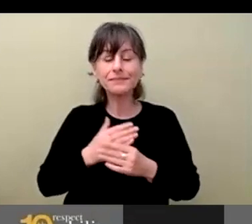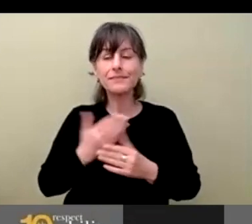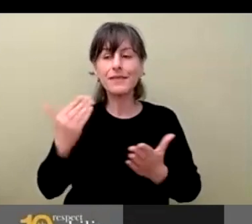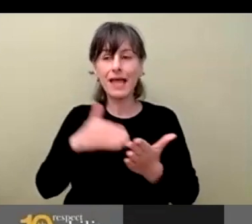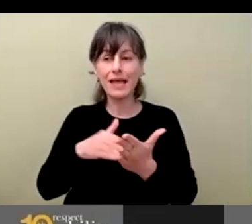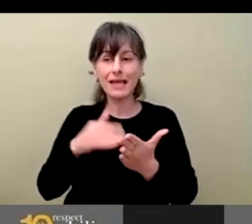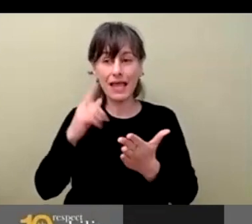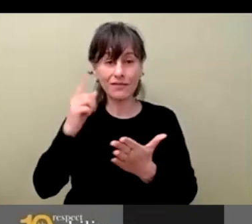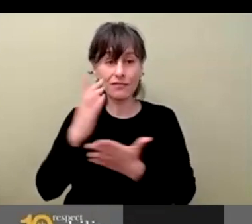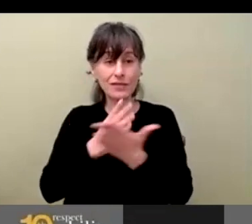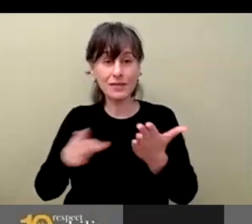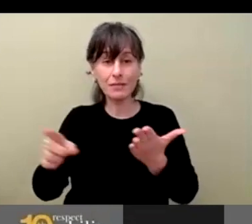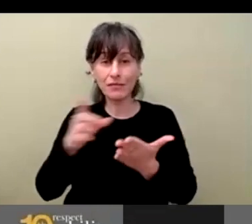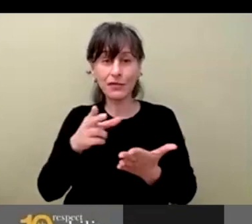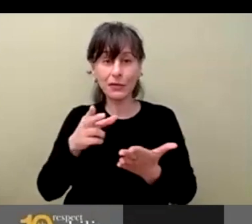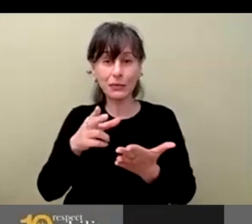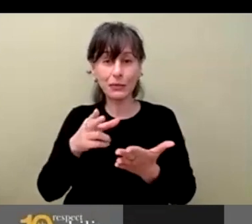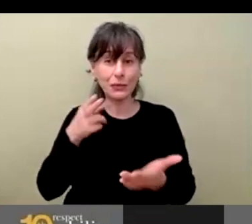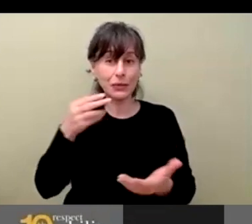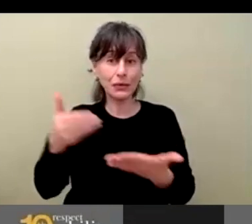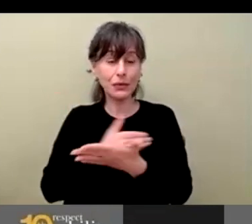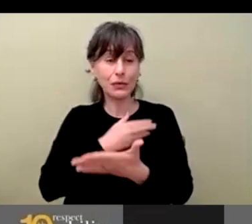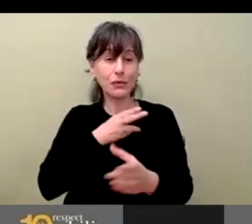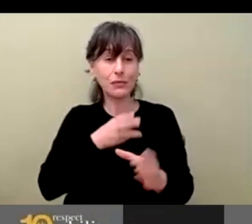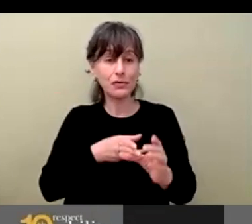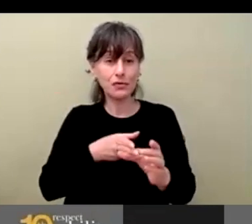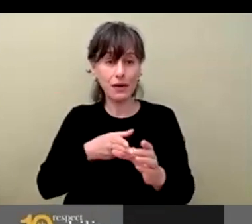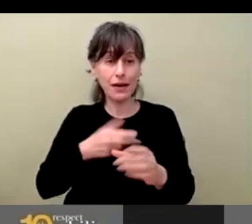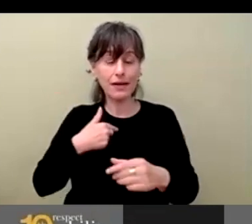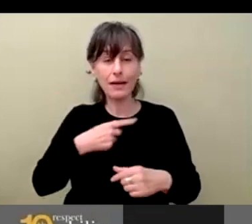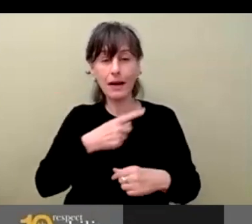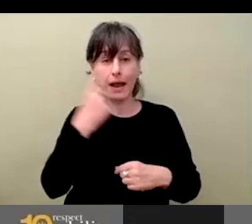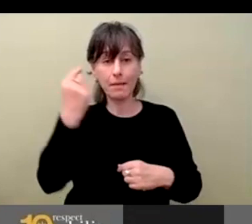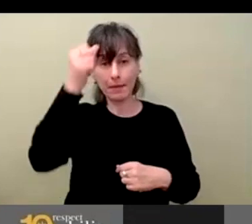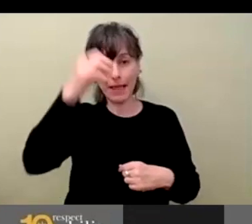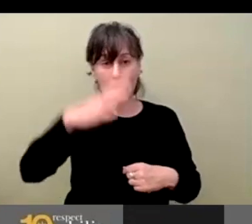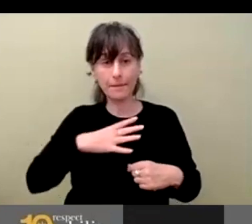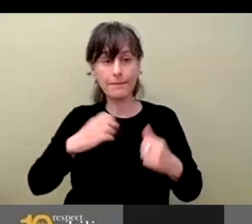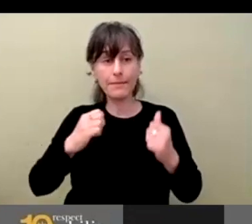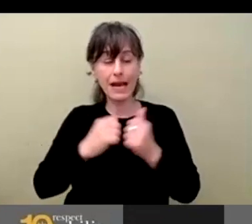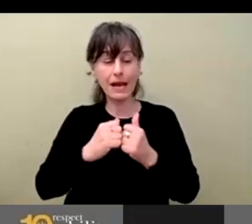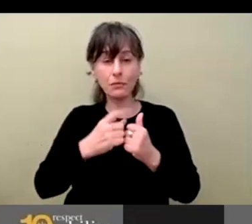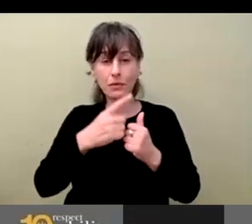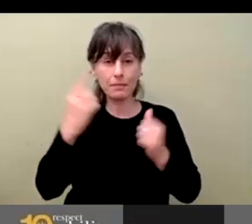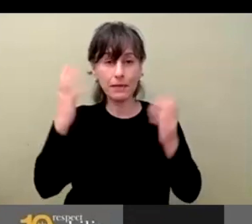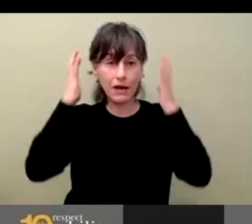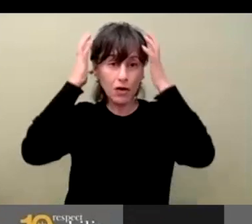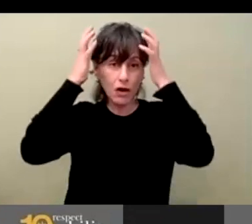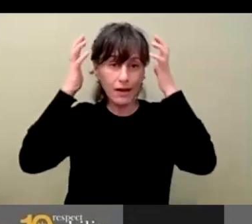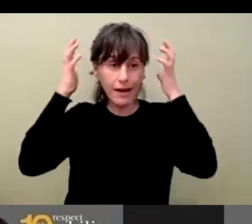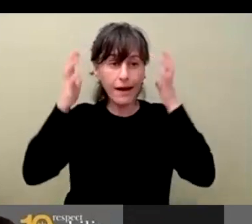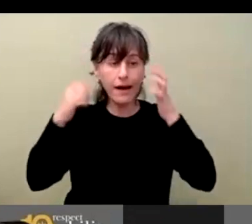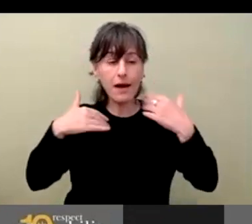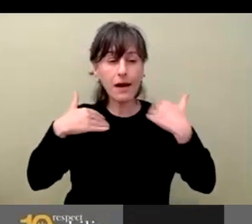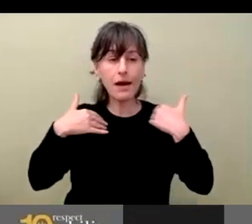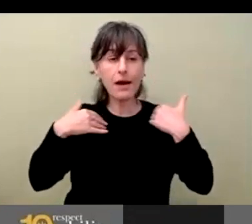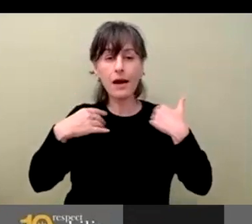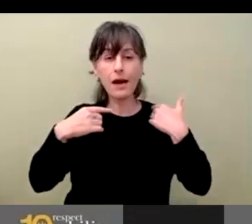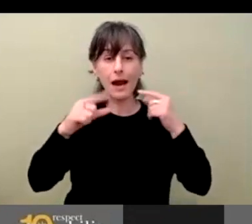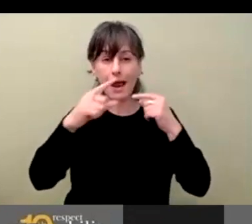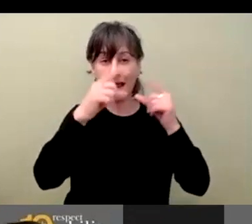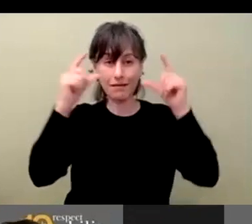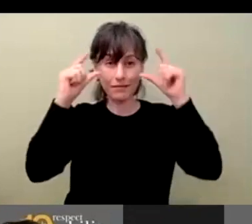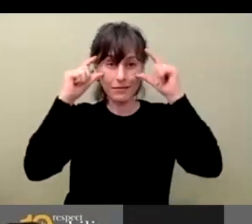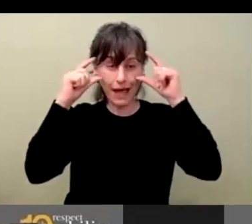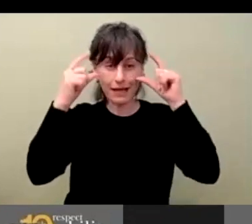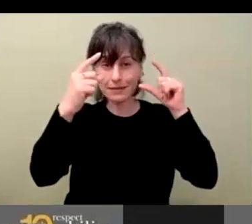those of you who may be newly joining, I am a Black man with black curly hair. I'm wearing dark rimmed glasses